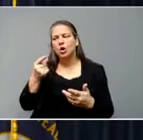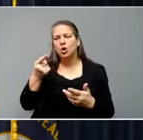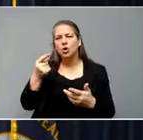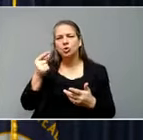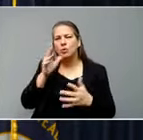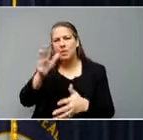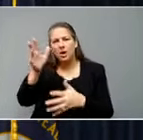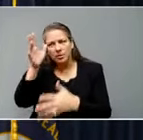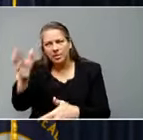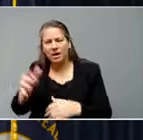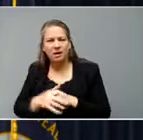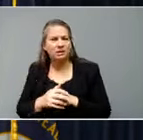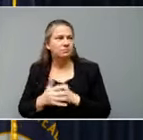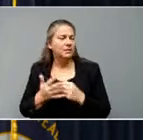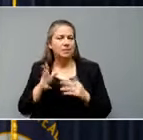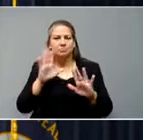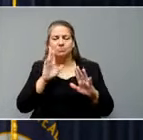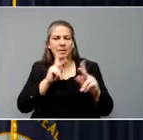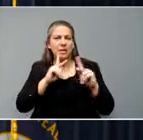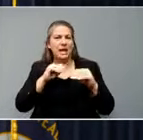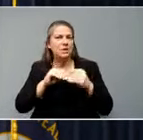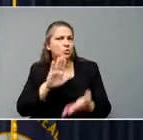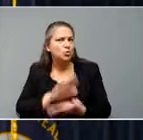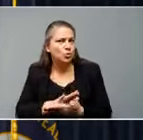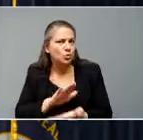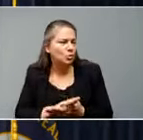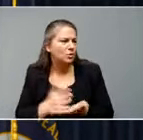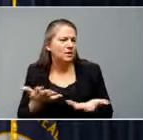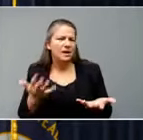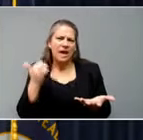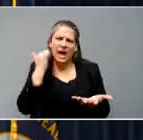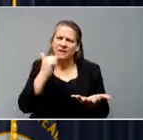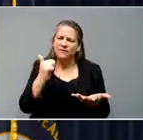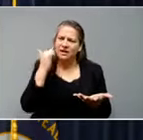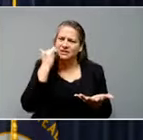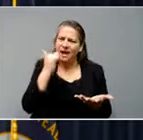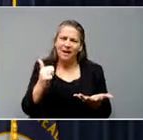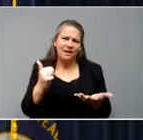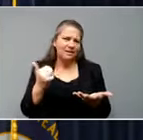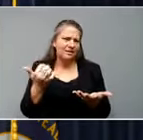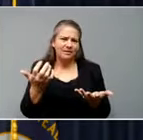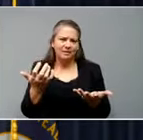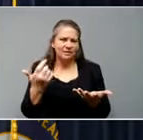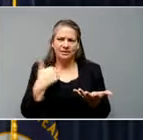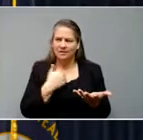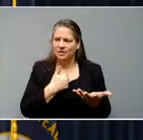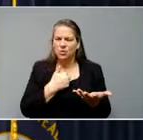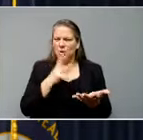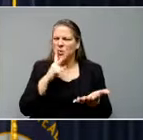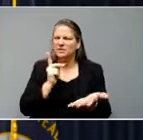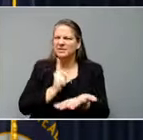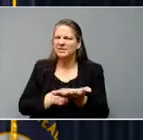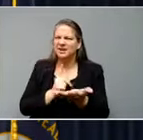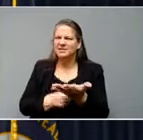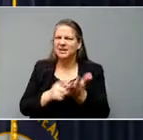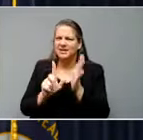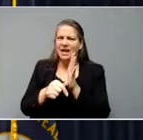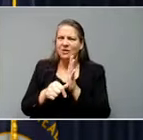their schools, the folks they interact with every single day, and yes, we'll talk about a little later, them